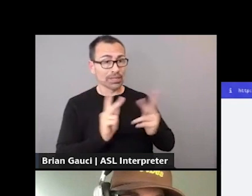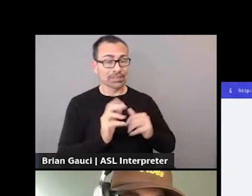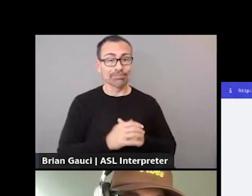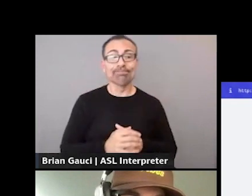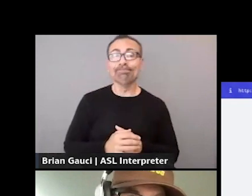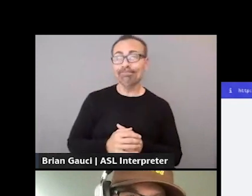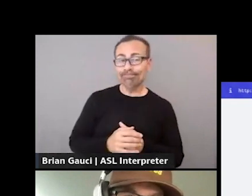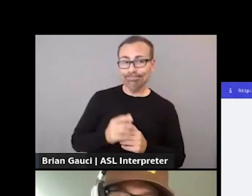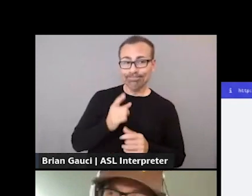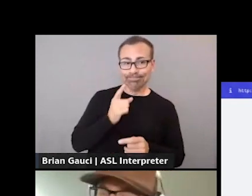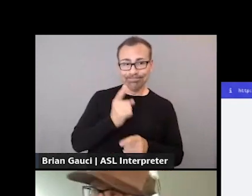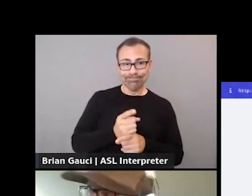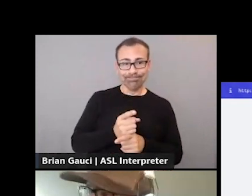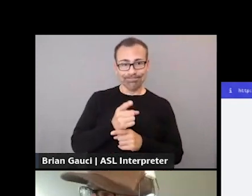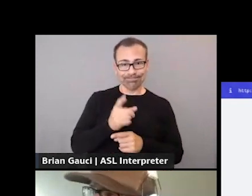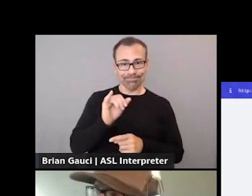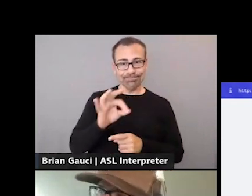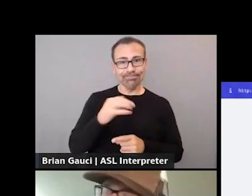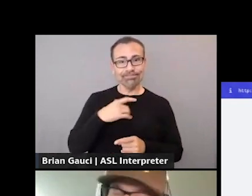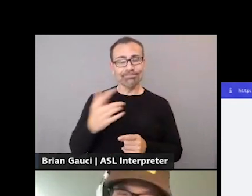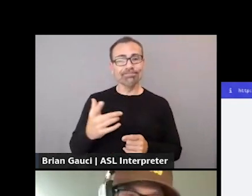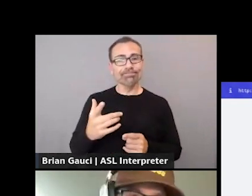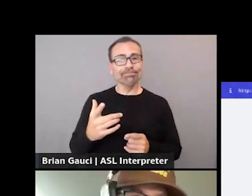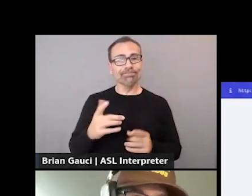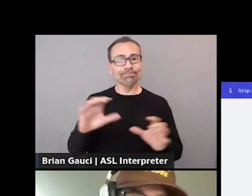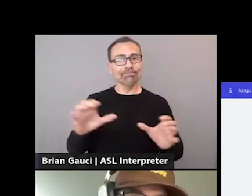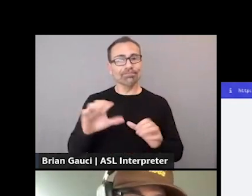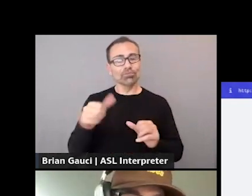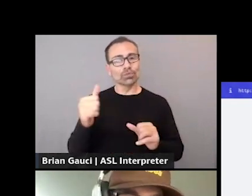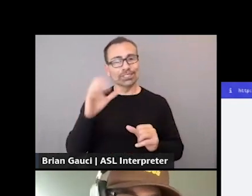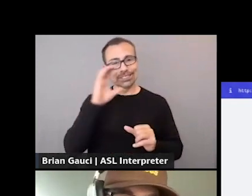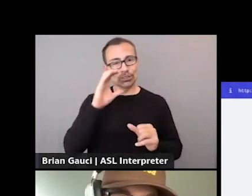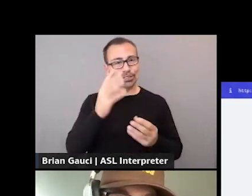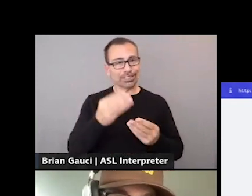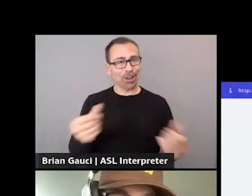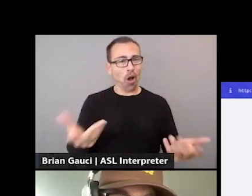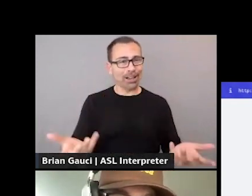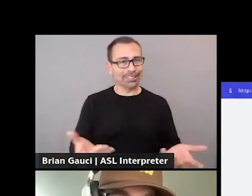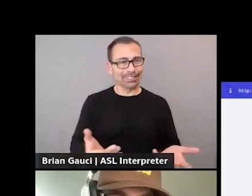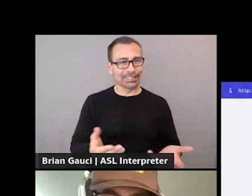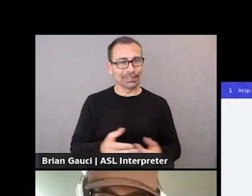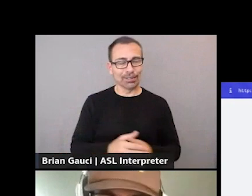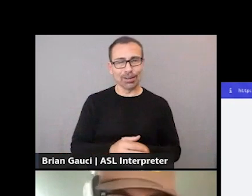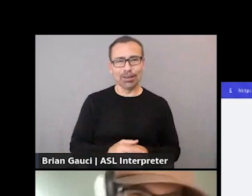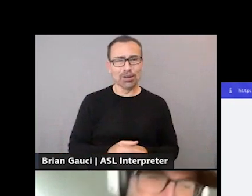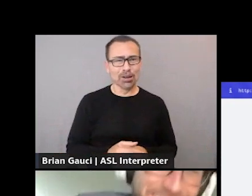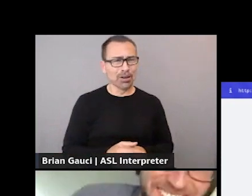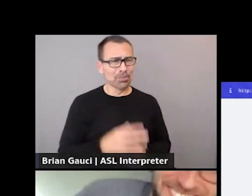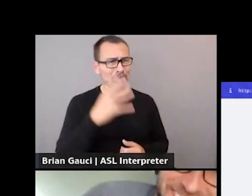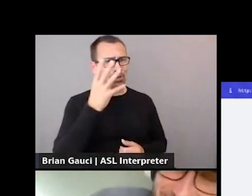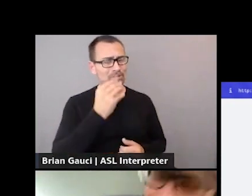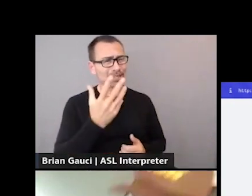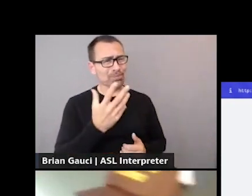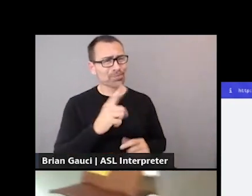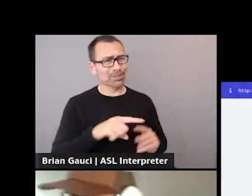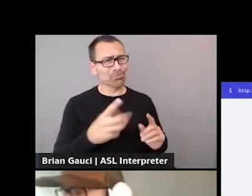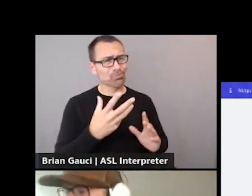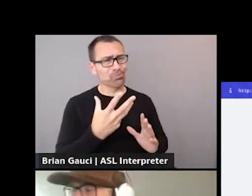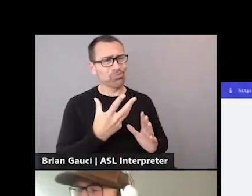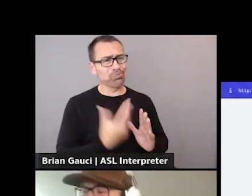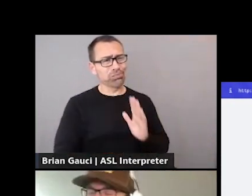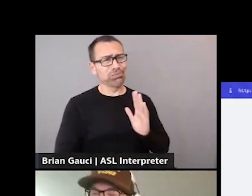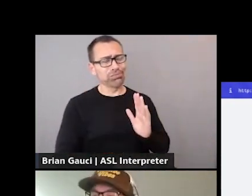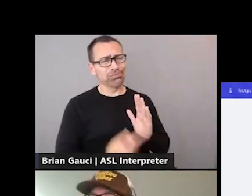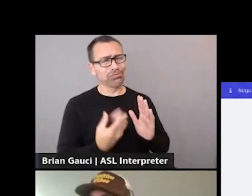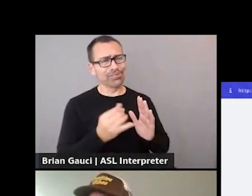it. It's an it's immutable, I guess. It's just gone forever. So from a